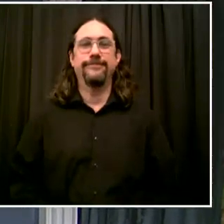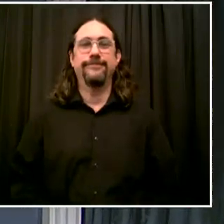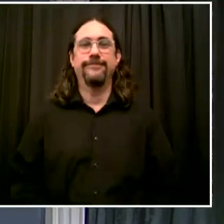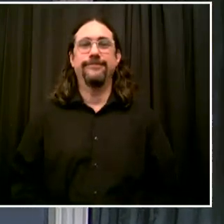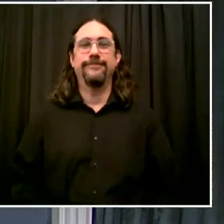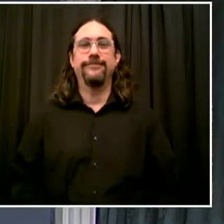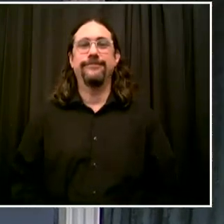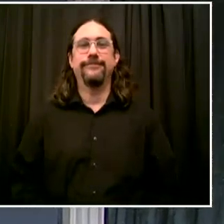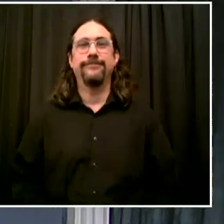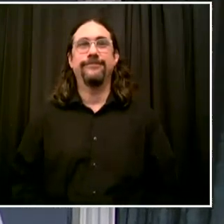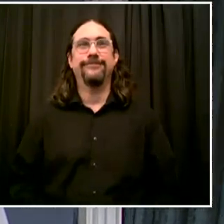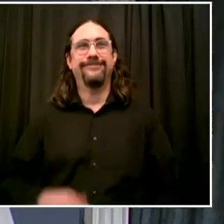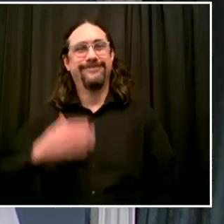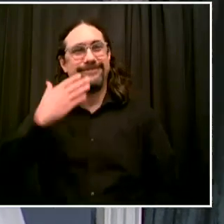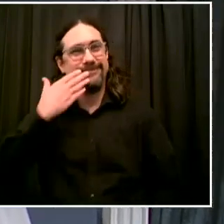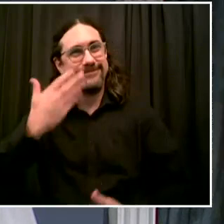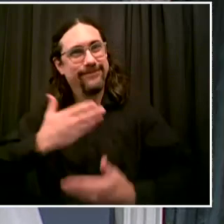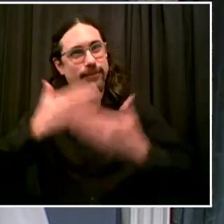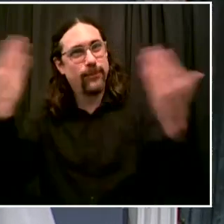Well, good morning, everybody.